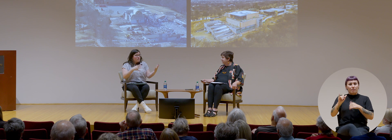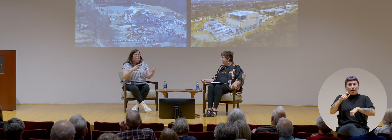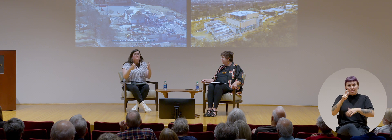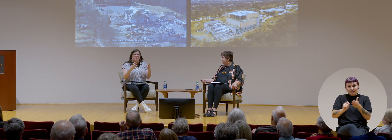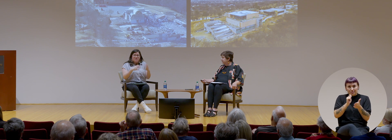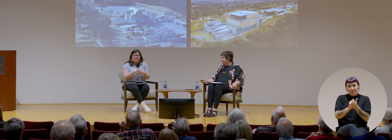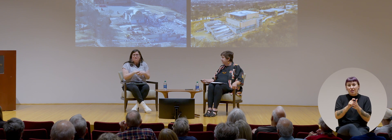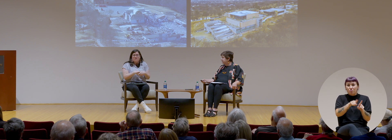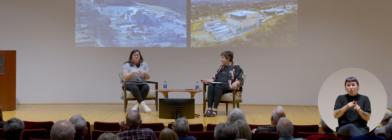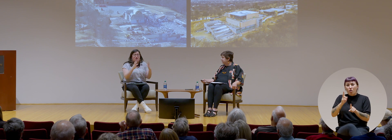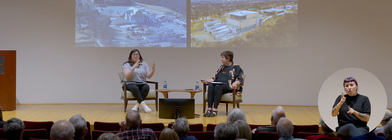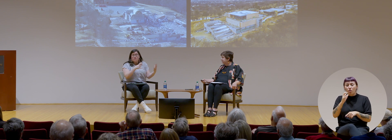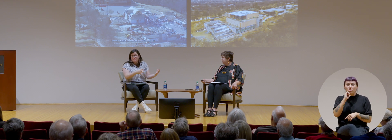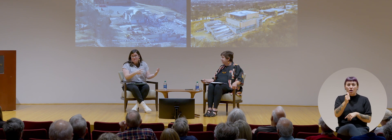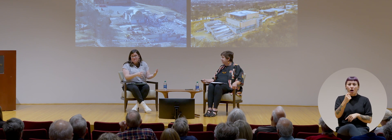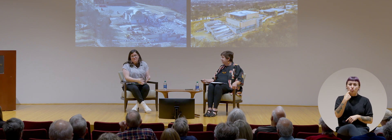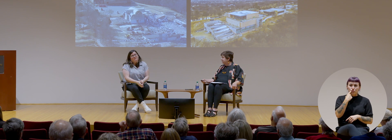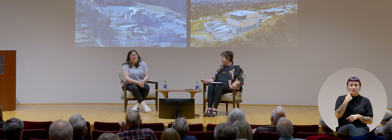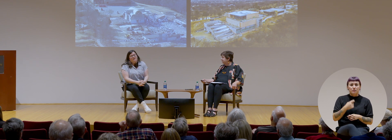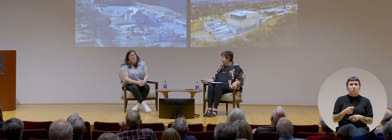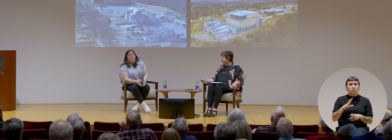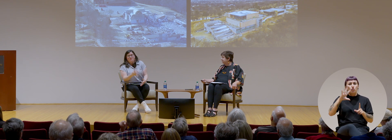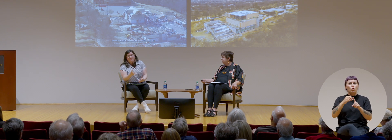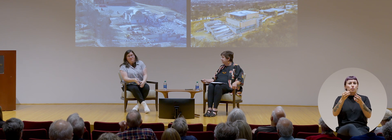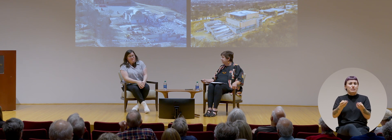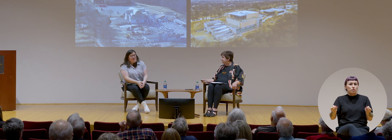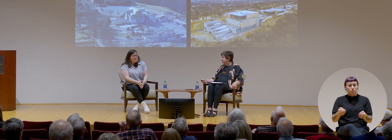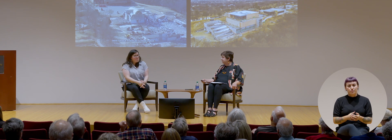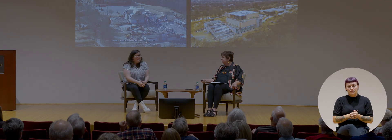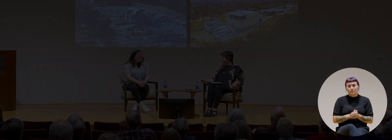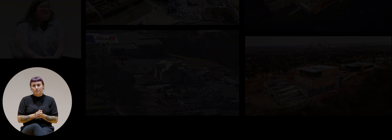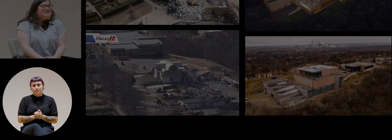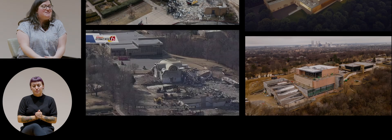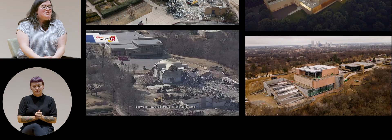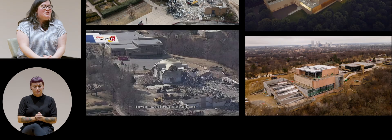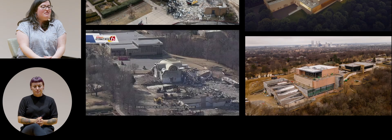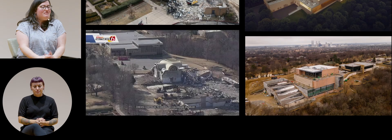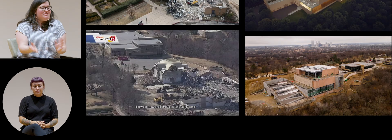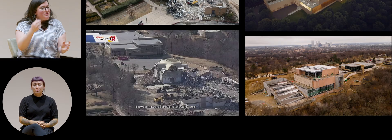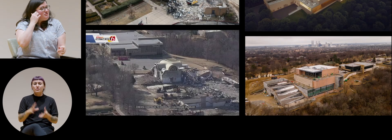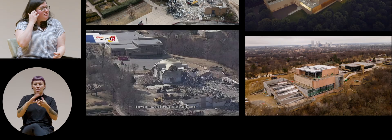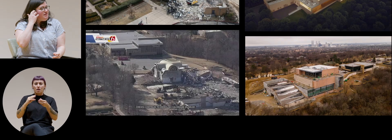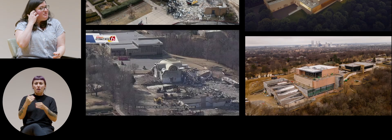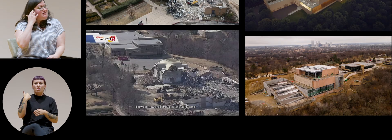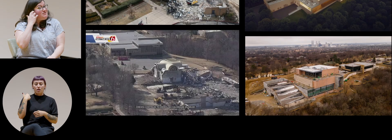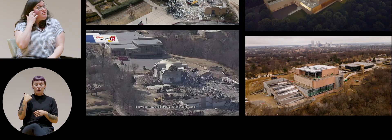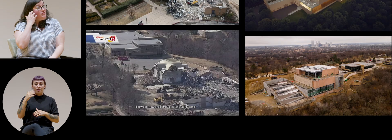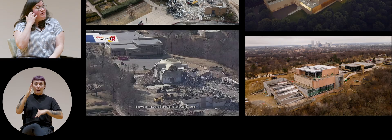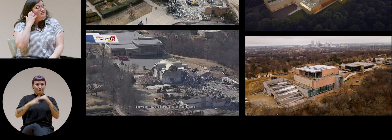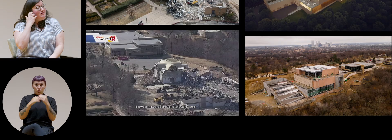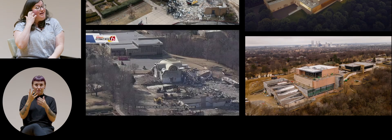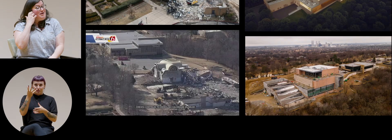in historical and, not so recent cultural materials as well. So what I said earlier, that building